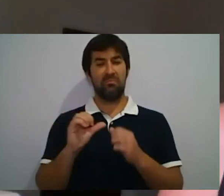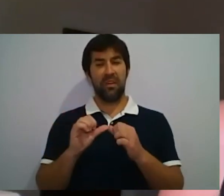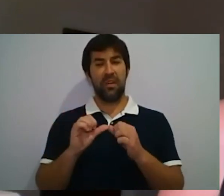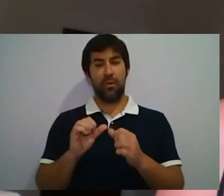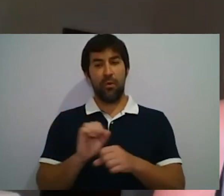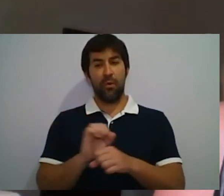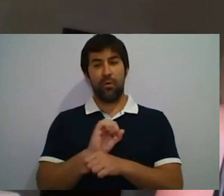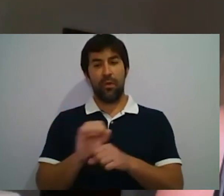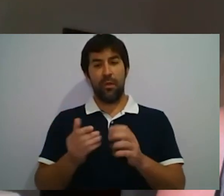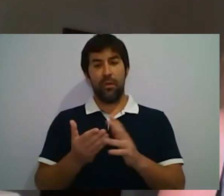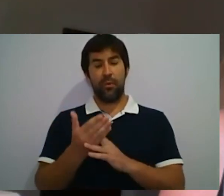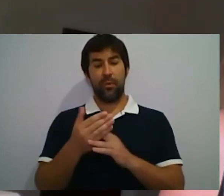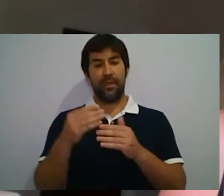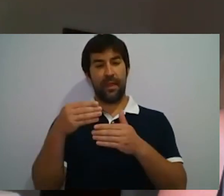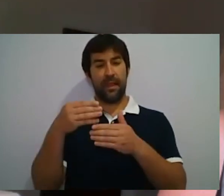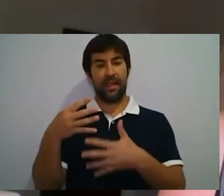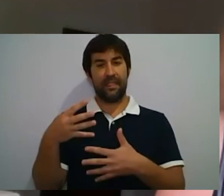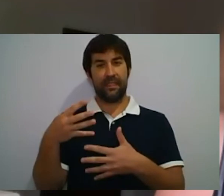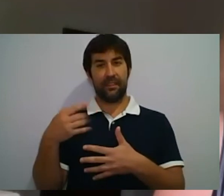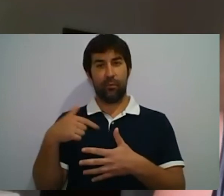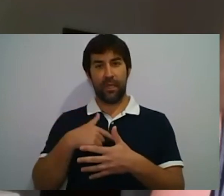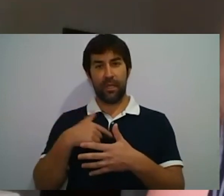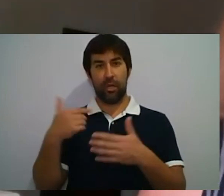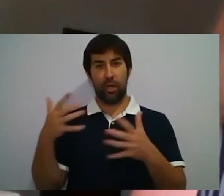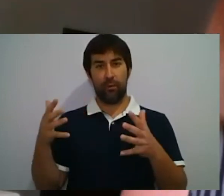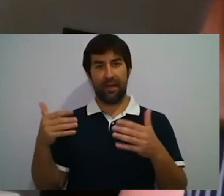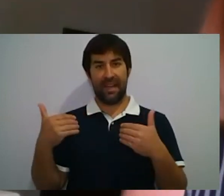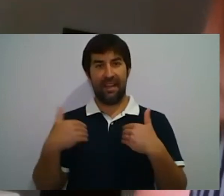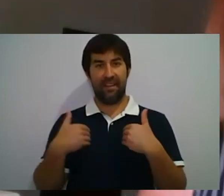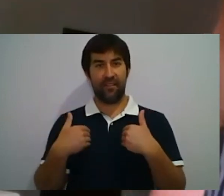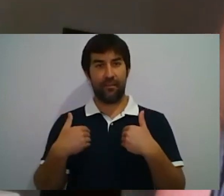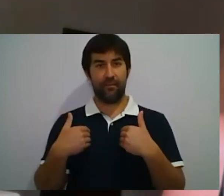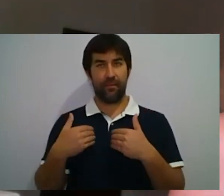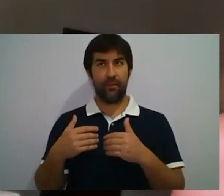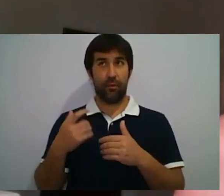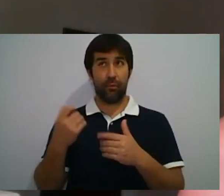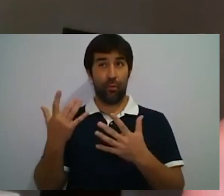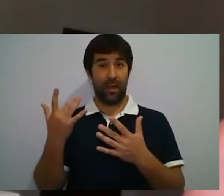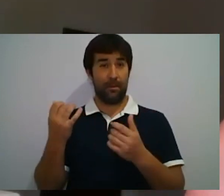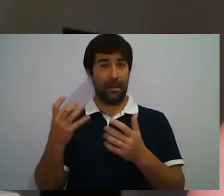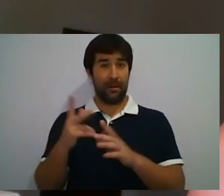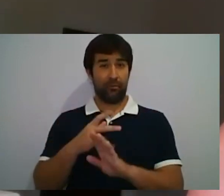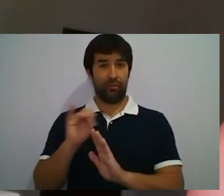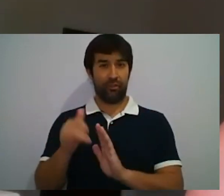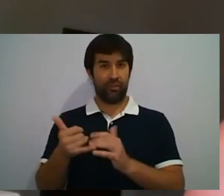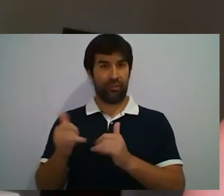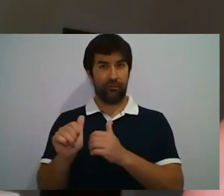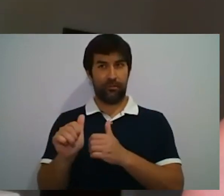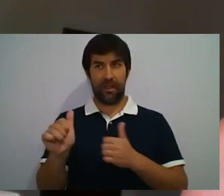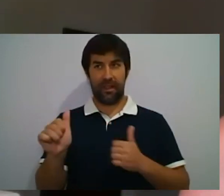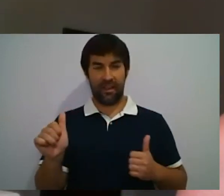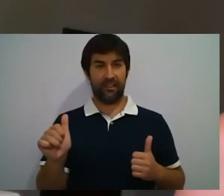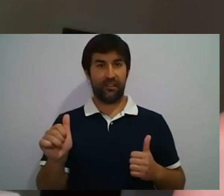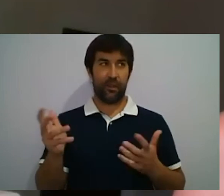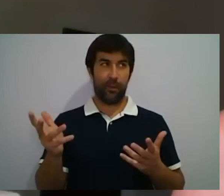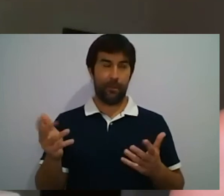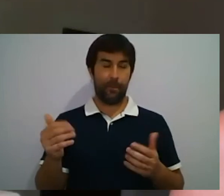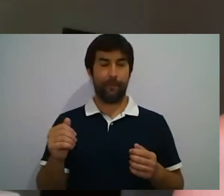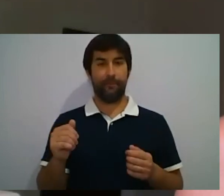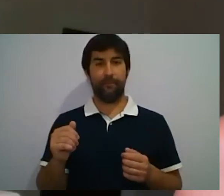budgetary perspective, they're our favorite projects because they're the ones that we only have to pay a minority of the money